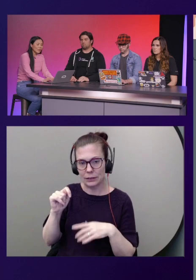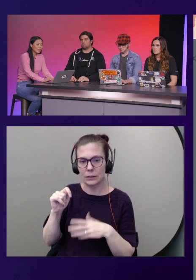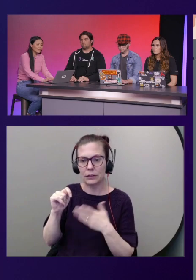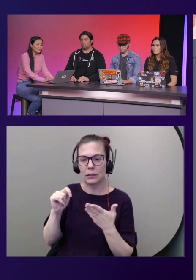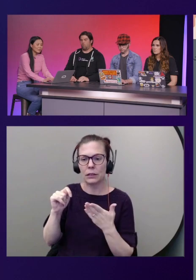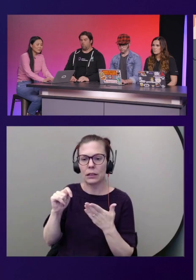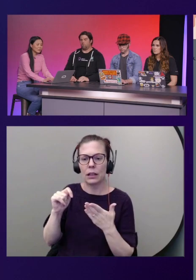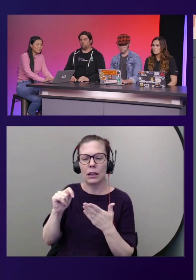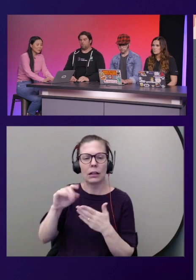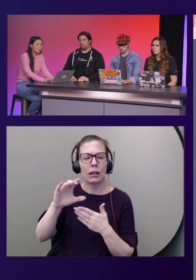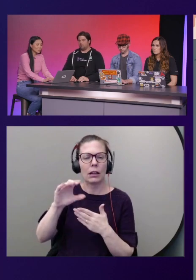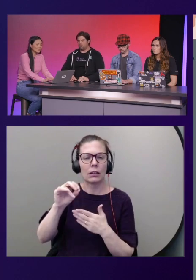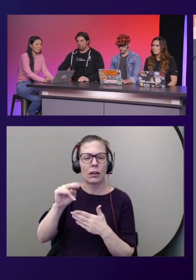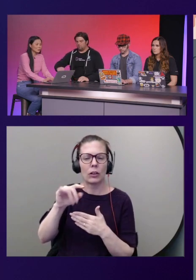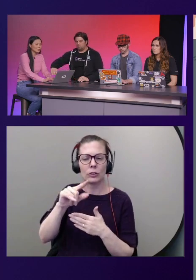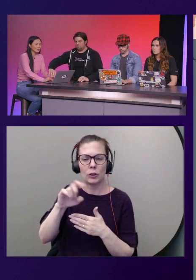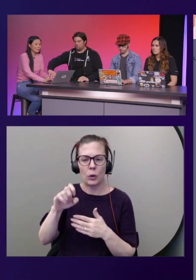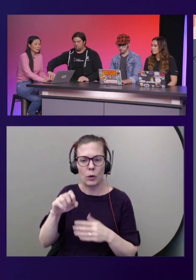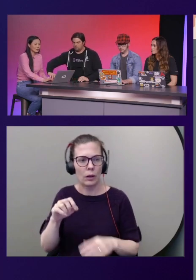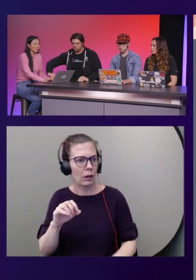console and Oh, ooh,